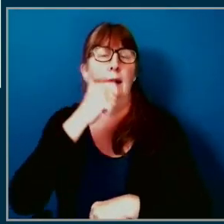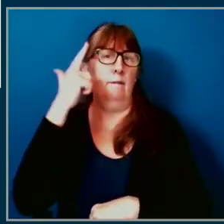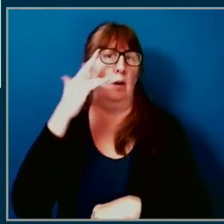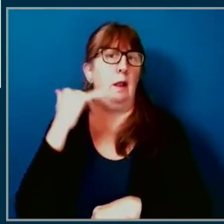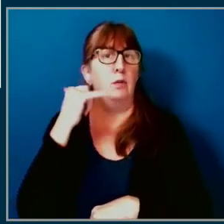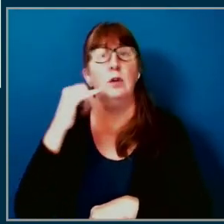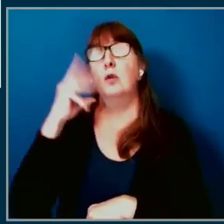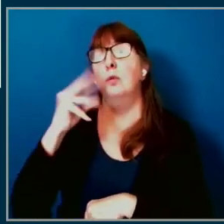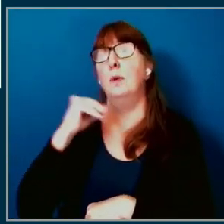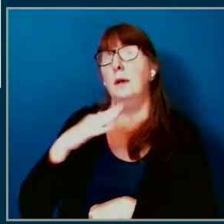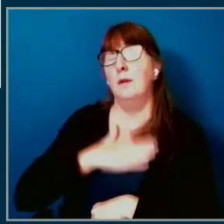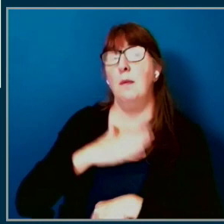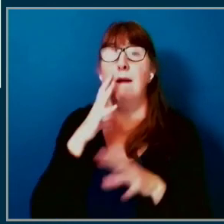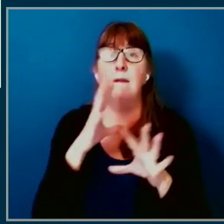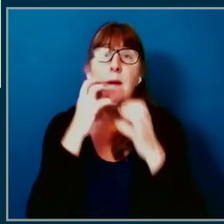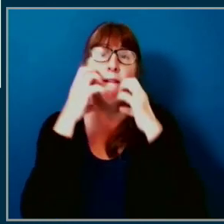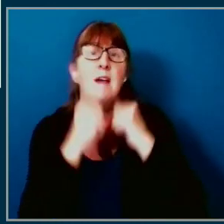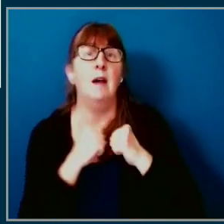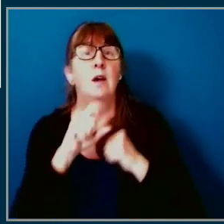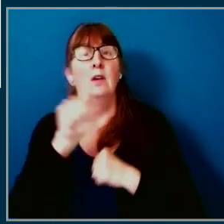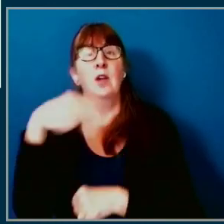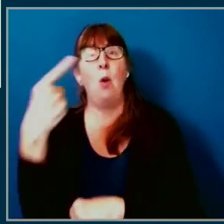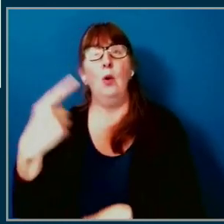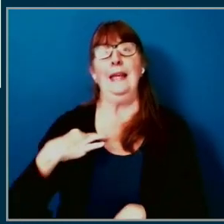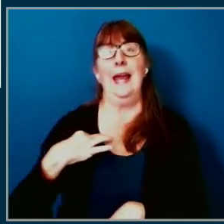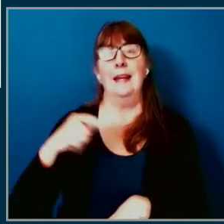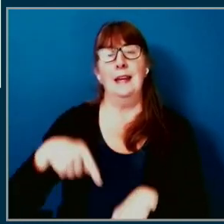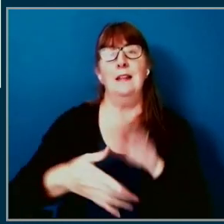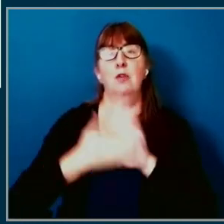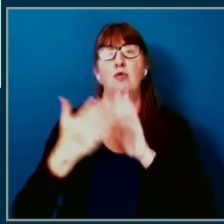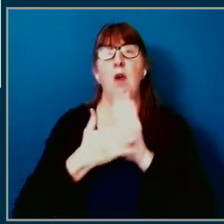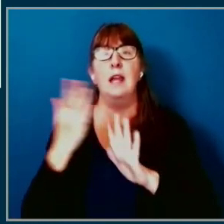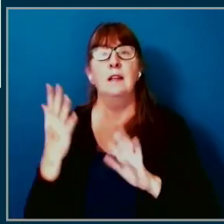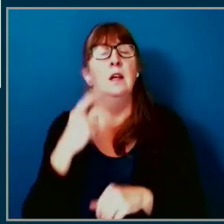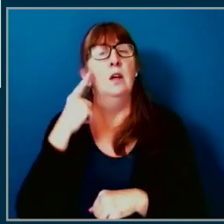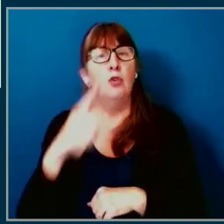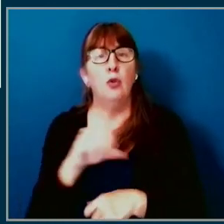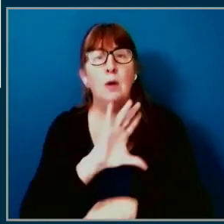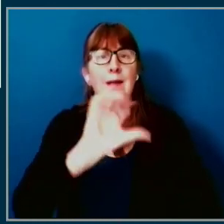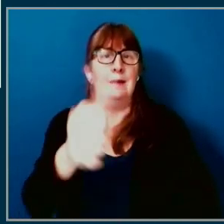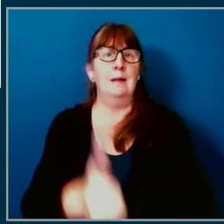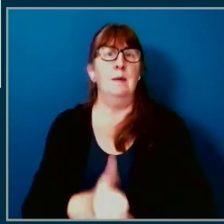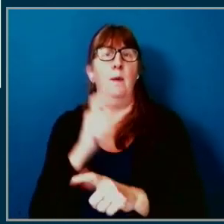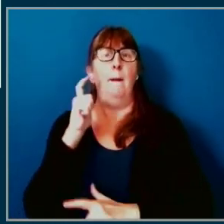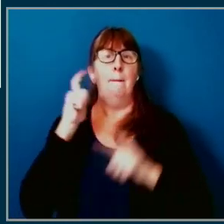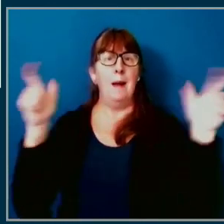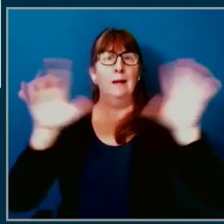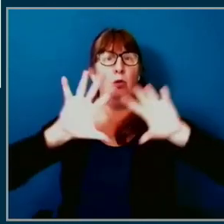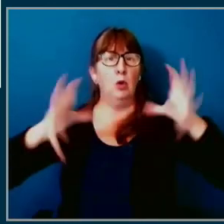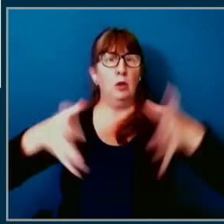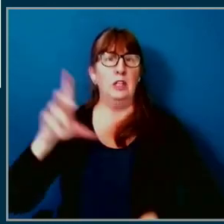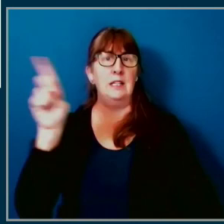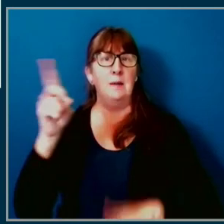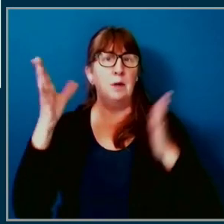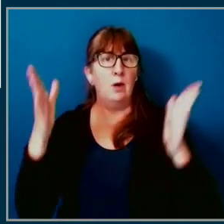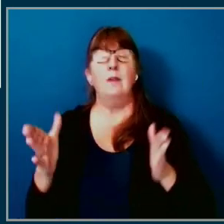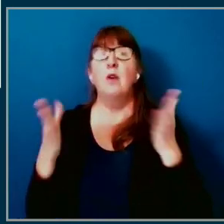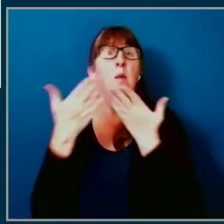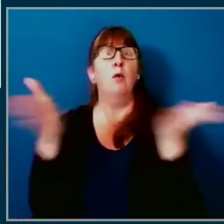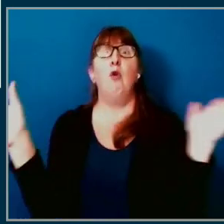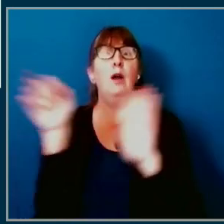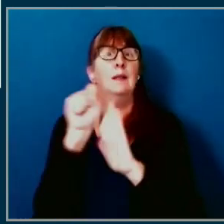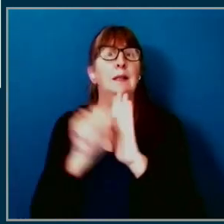have allowed me to be the only candidate in this race to assemble a massive coalition of Democrats from across the states. I'm talking